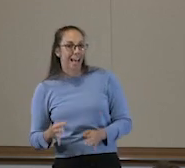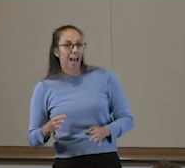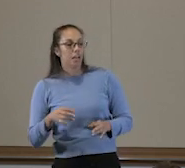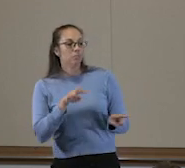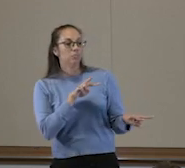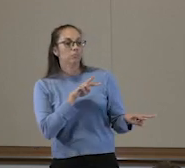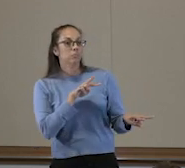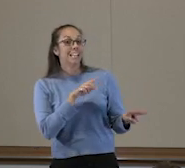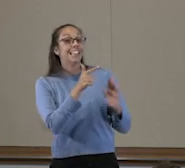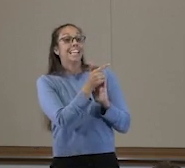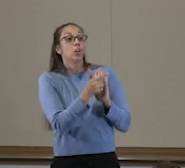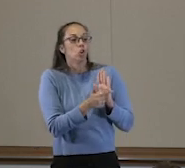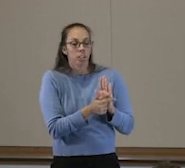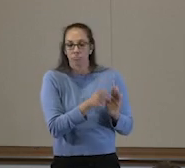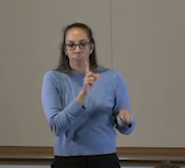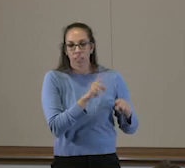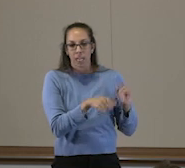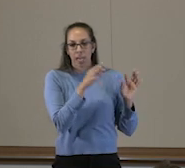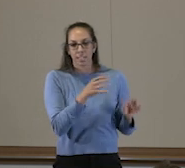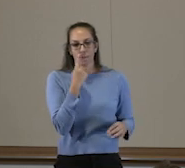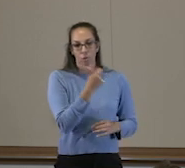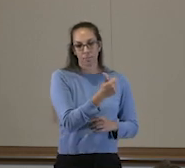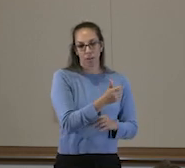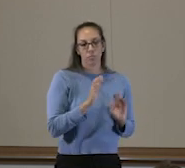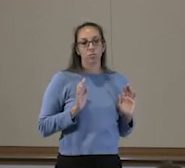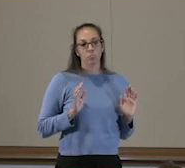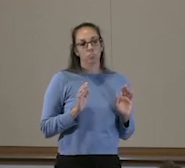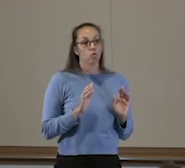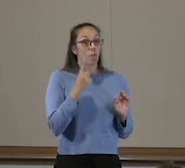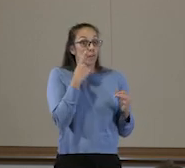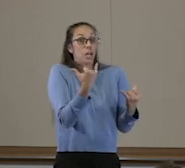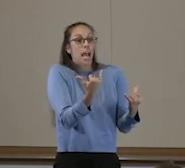speaking. I went to law school. I will know.